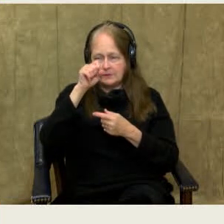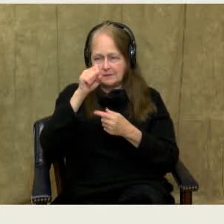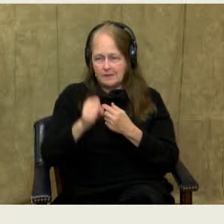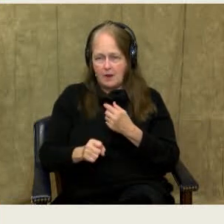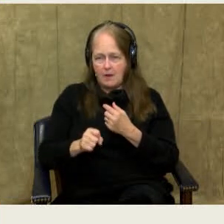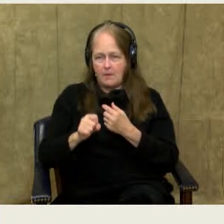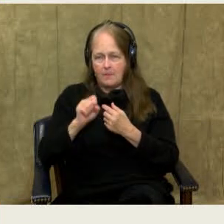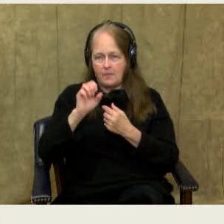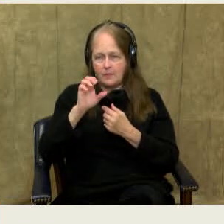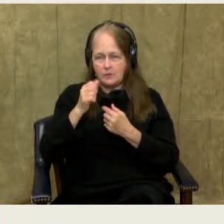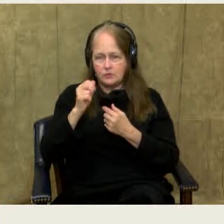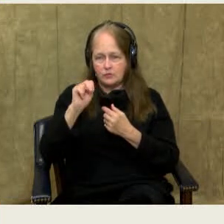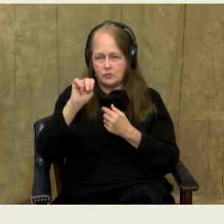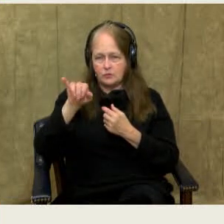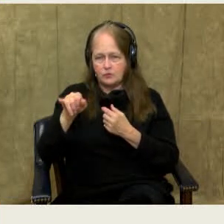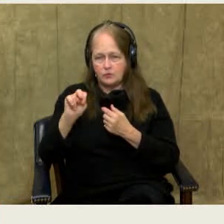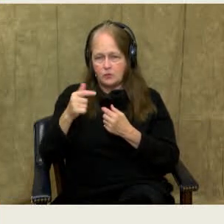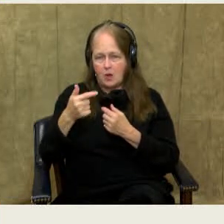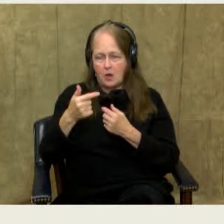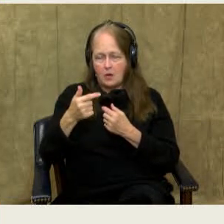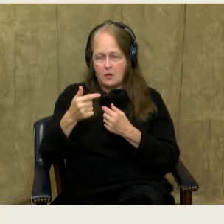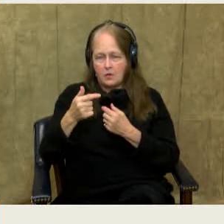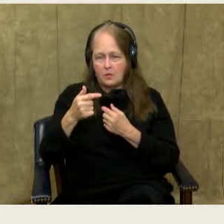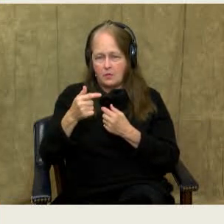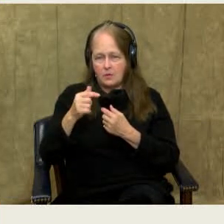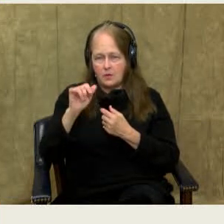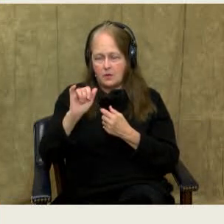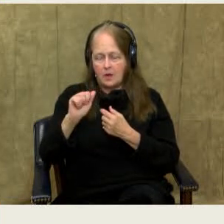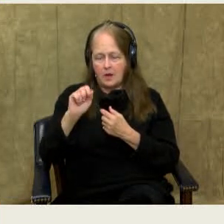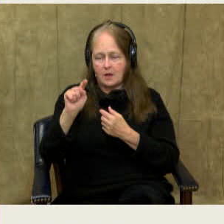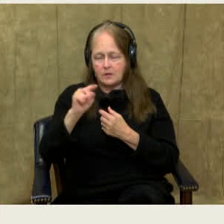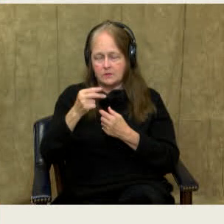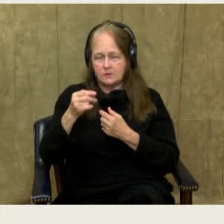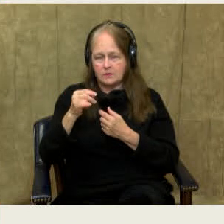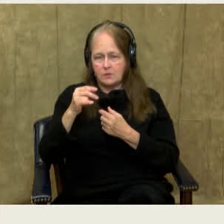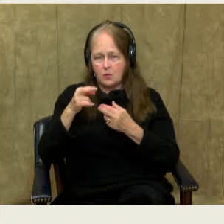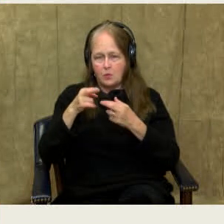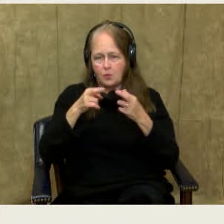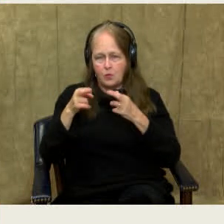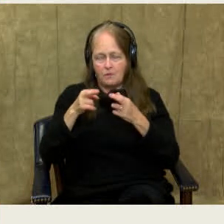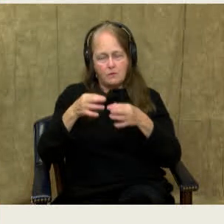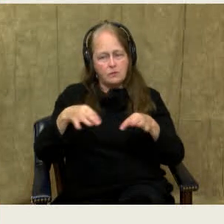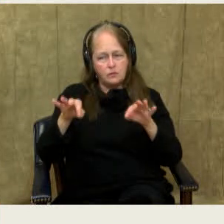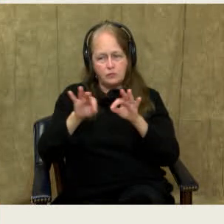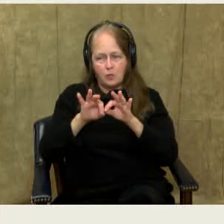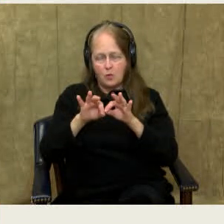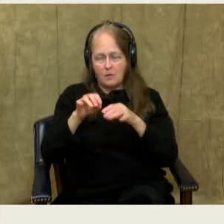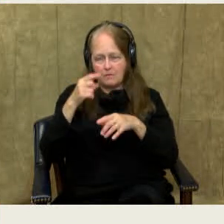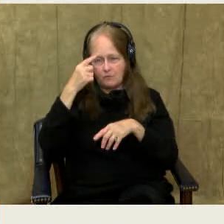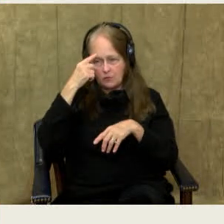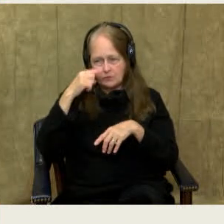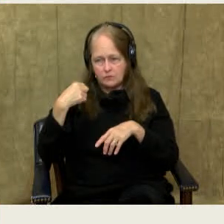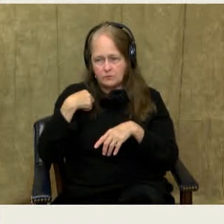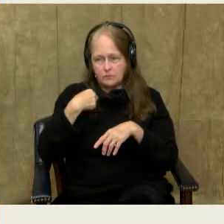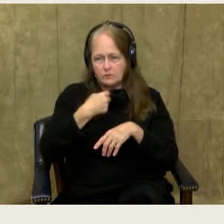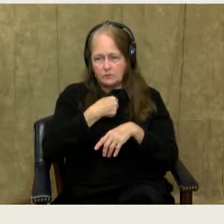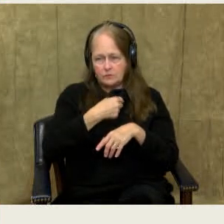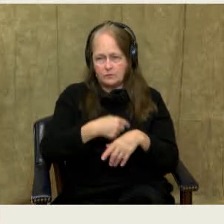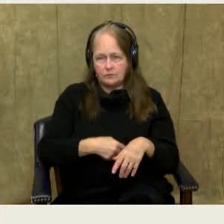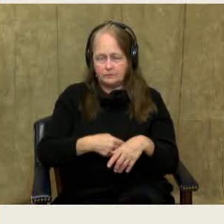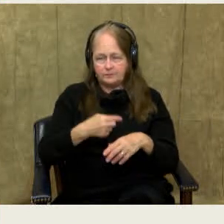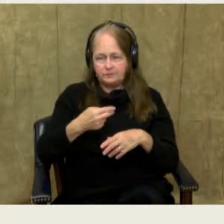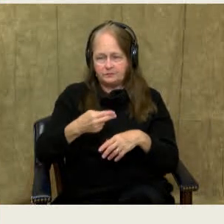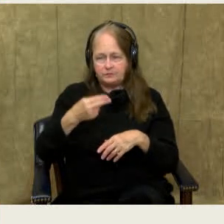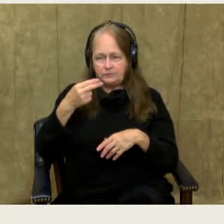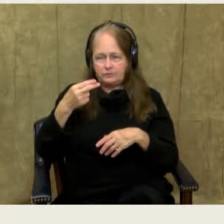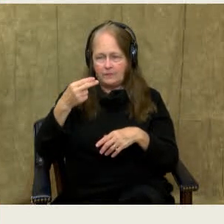Chengjiang, or otherwise known as the Yangtze River. These are both very important rivers to China, and they both have their start in the